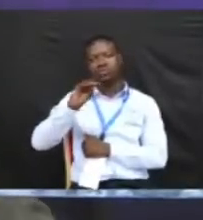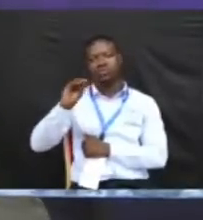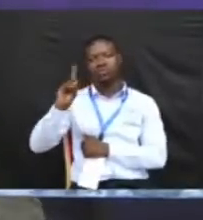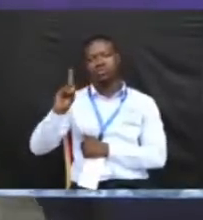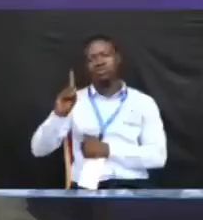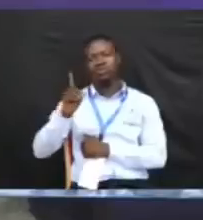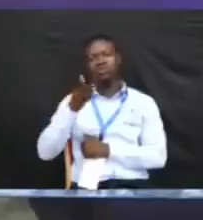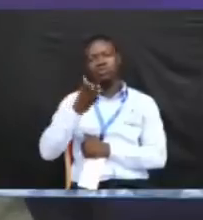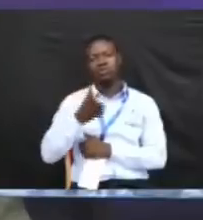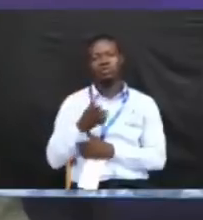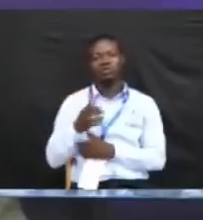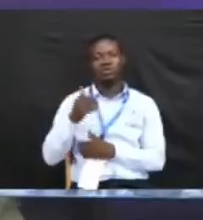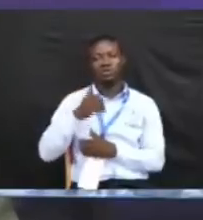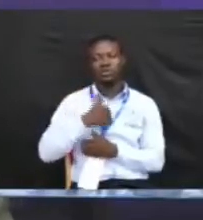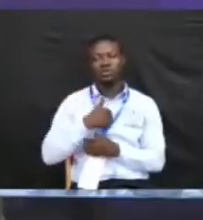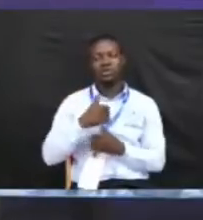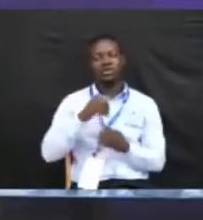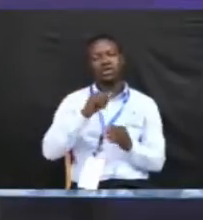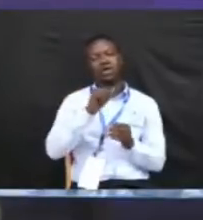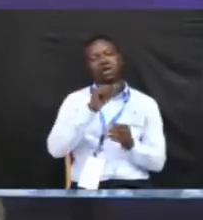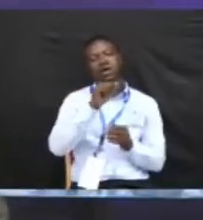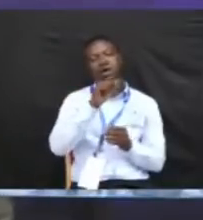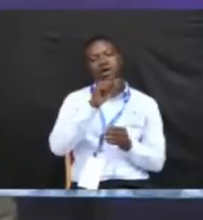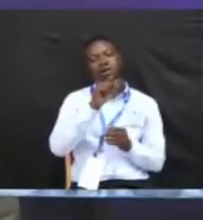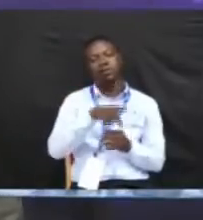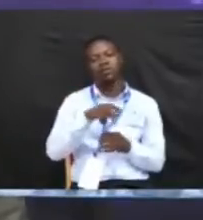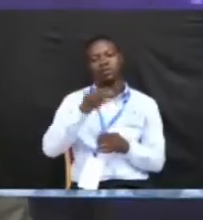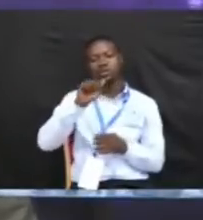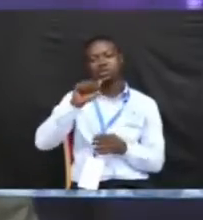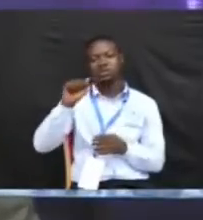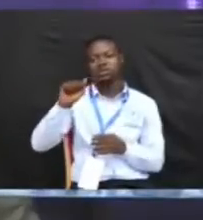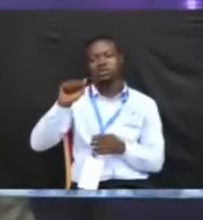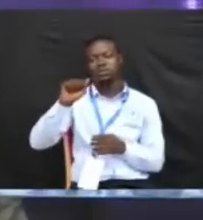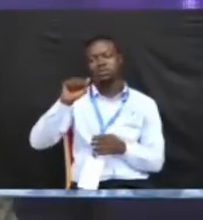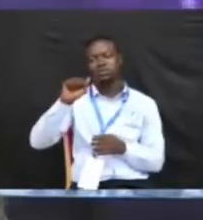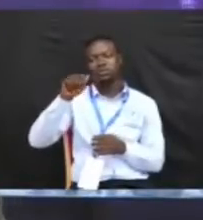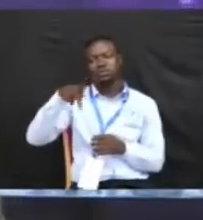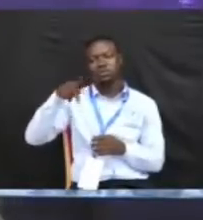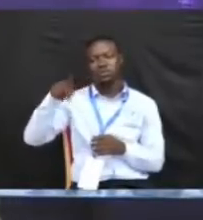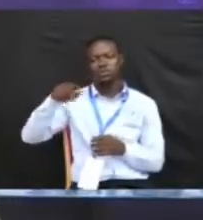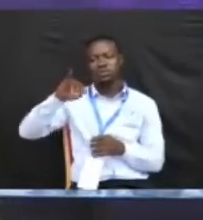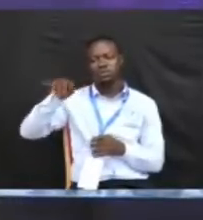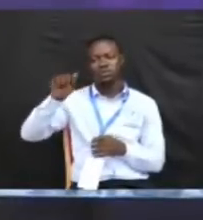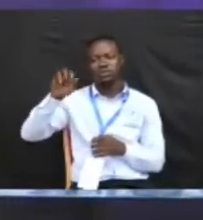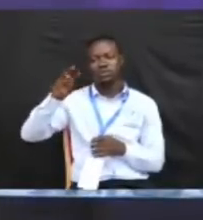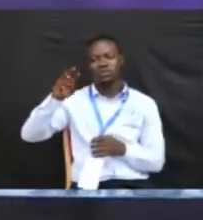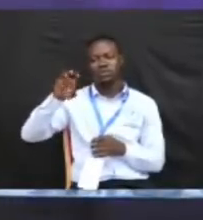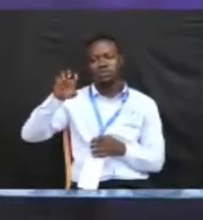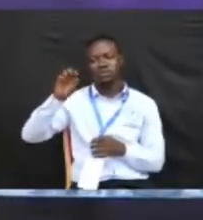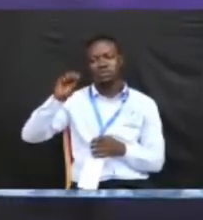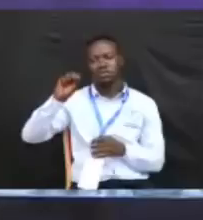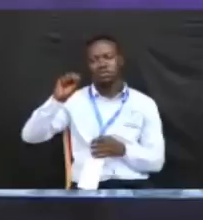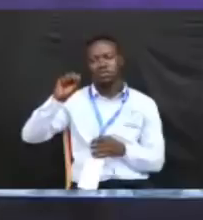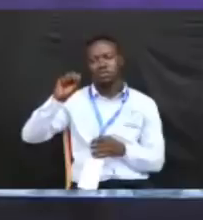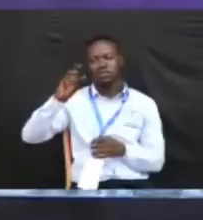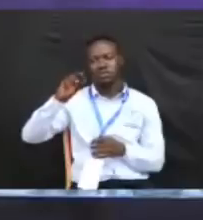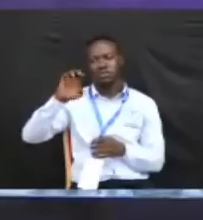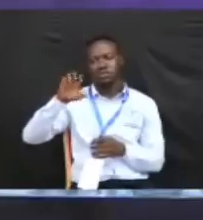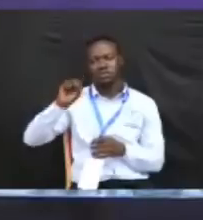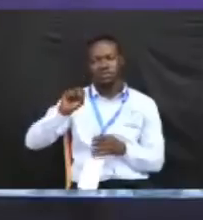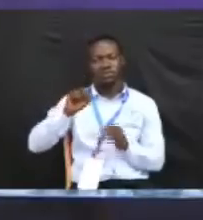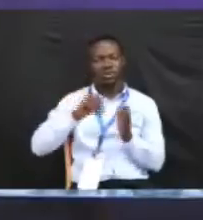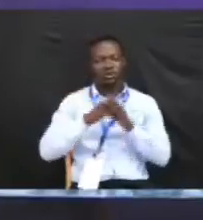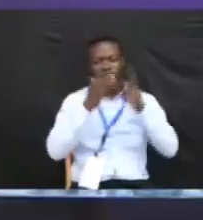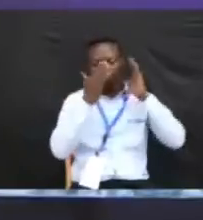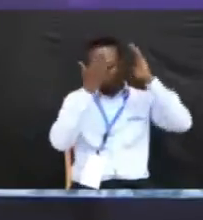you and then Apostle ADP James Tairman we have Bishop Dr. Paul